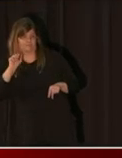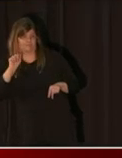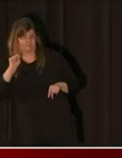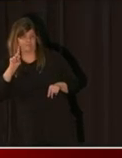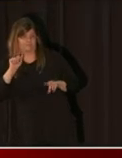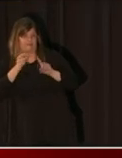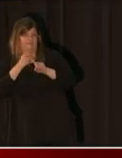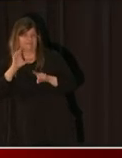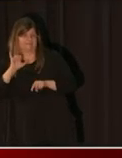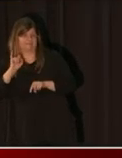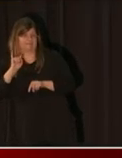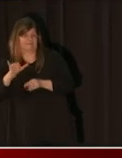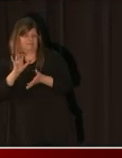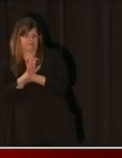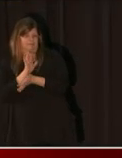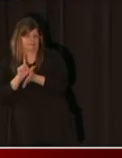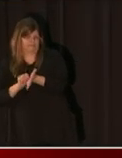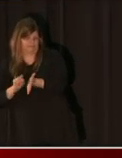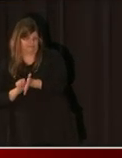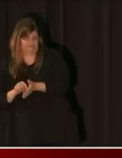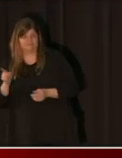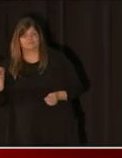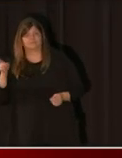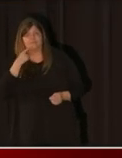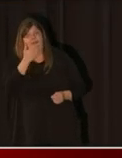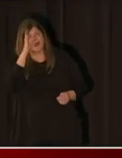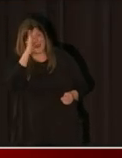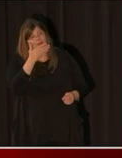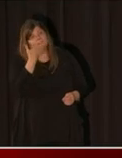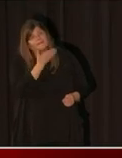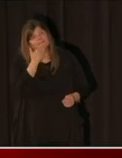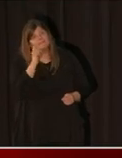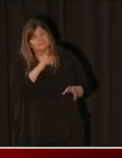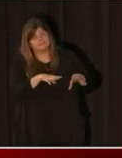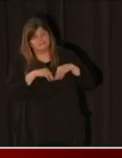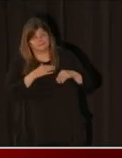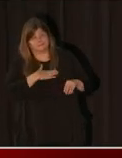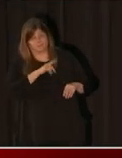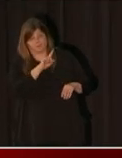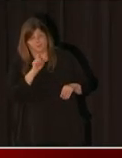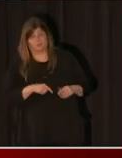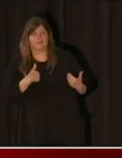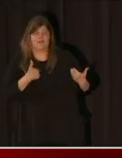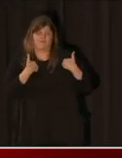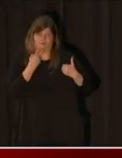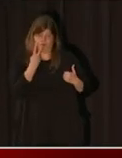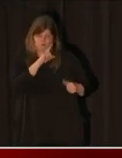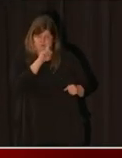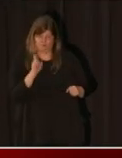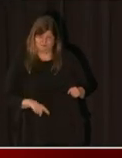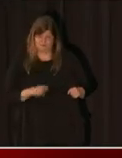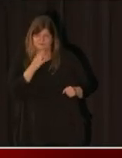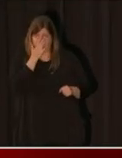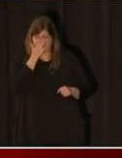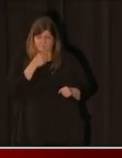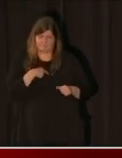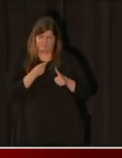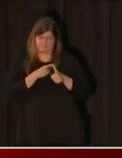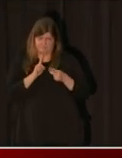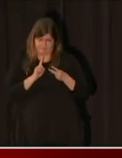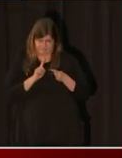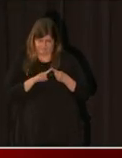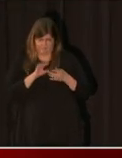Hi, thank you so much for taking my question. I have 2. So my first question has to do